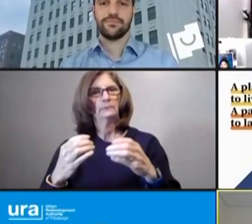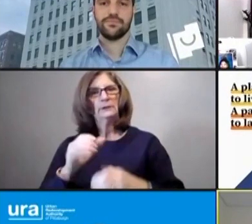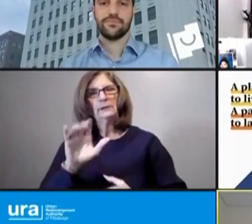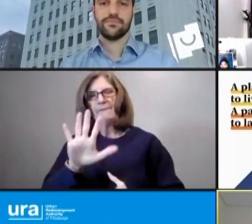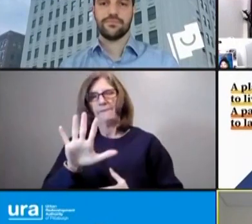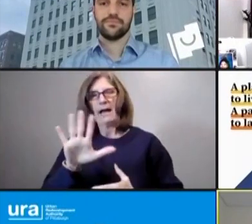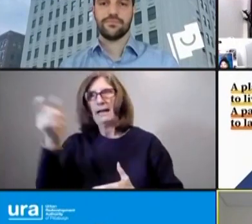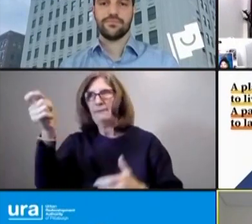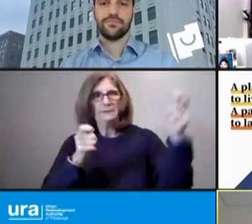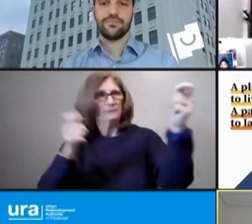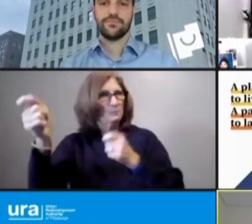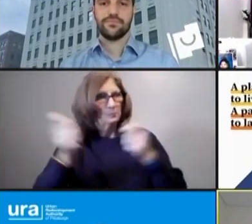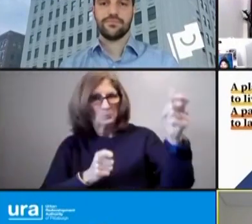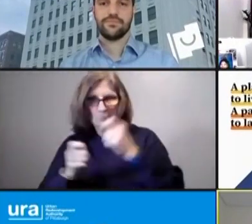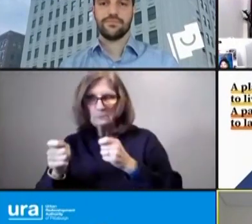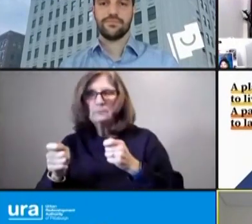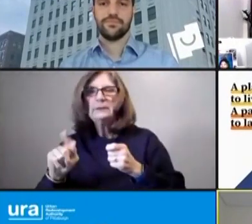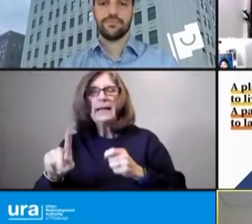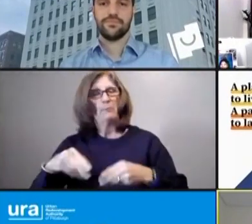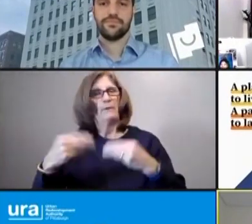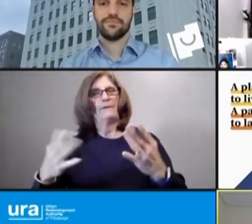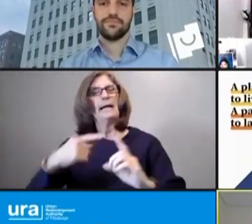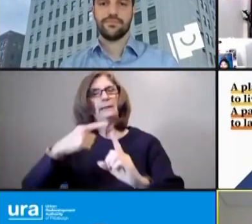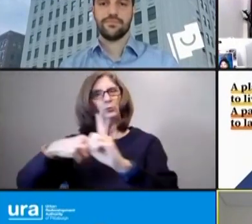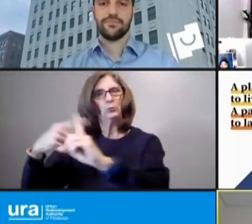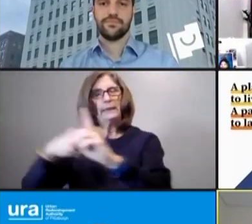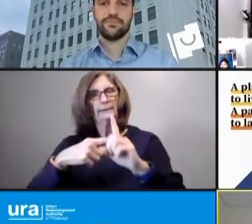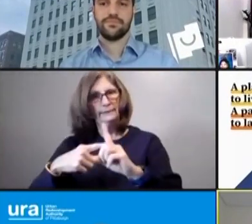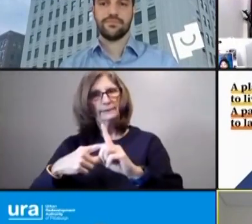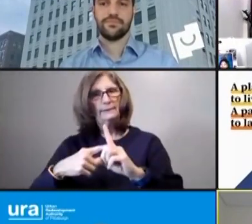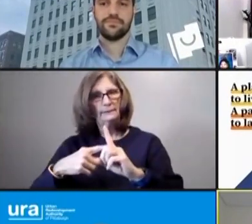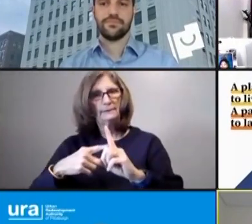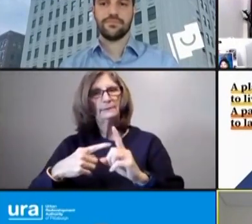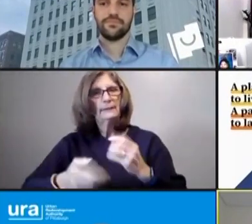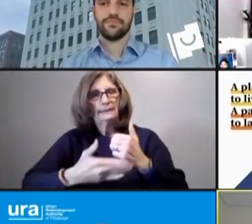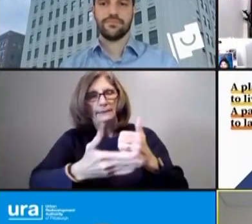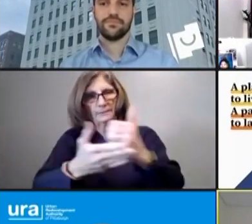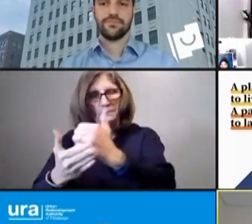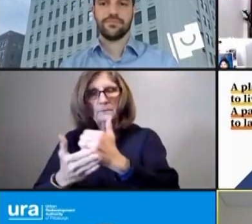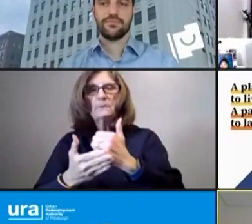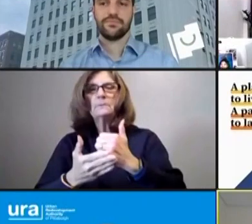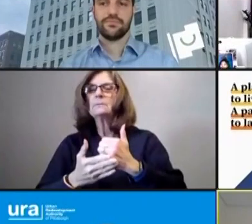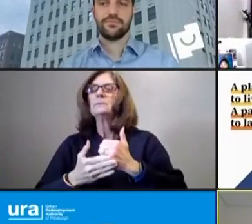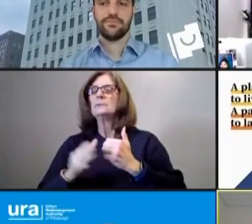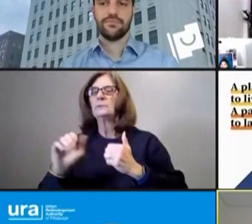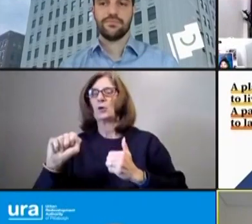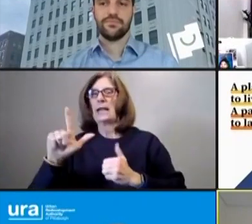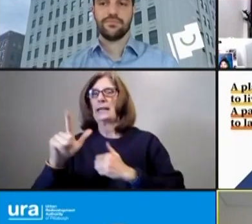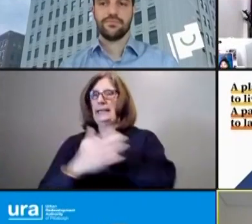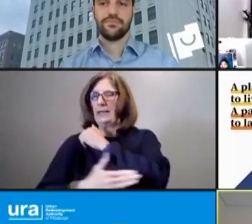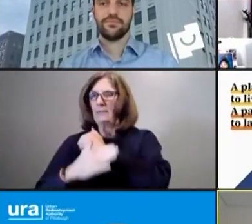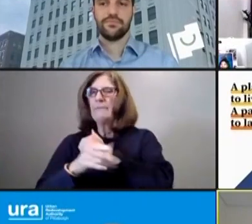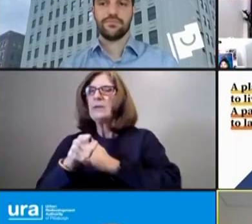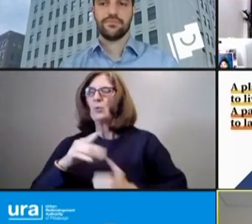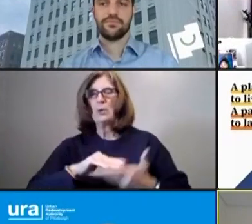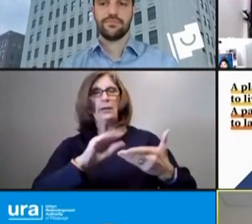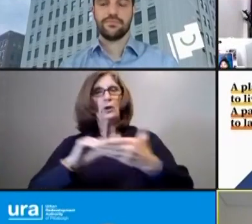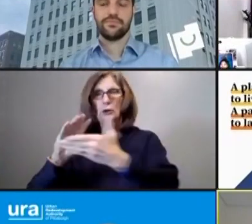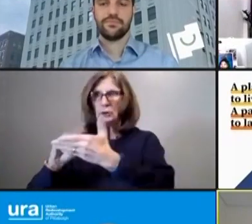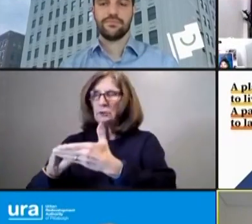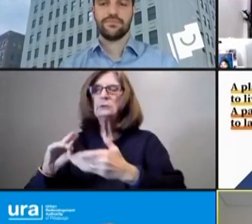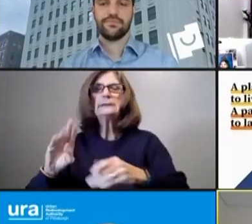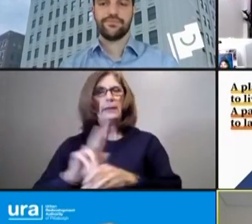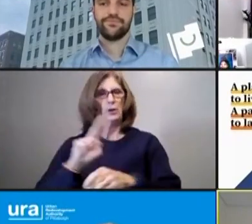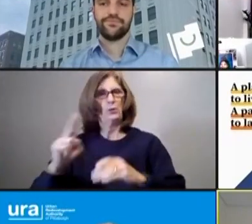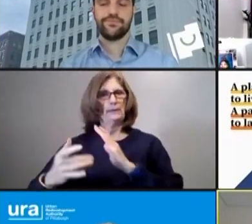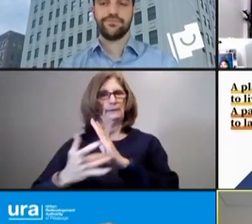sources for rental assistance and housing stabilization in Allegheny County. This was essentially learning from lessons and using technology